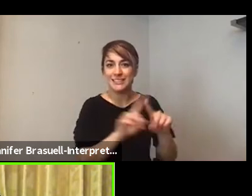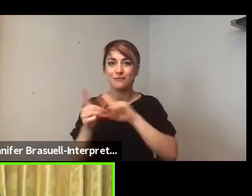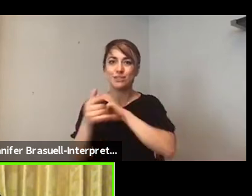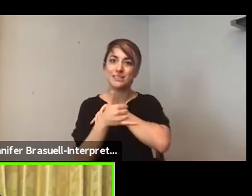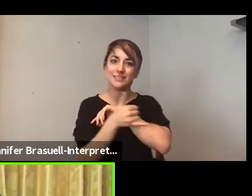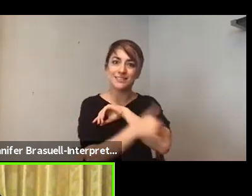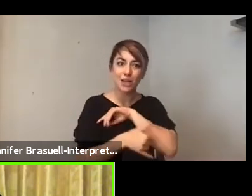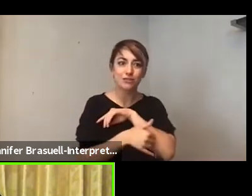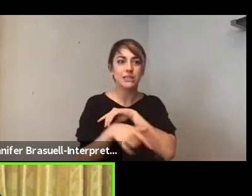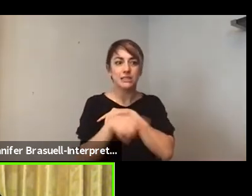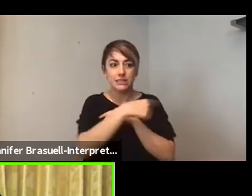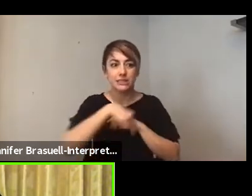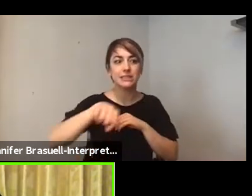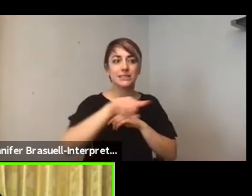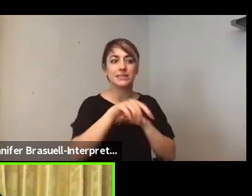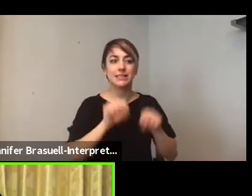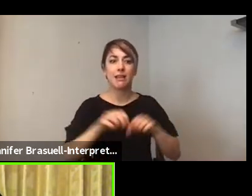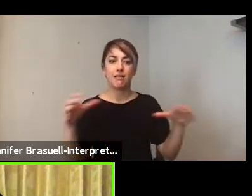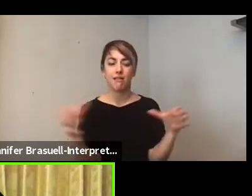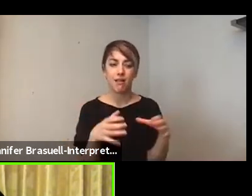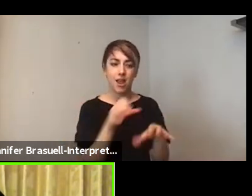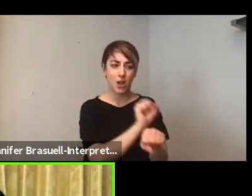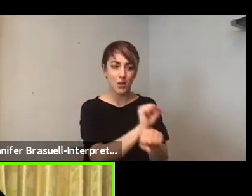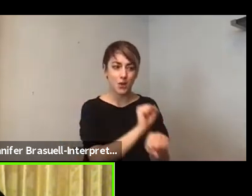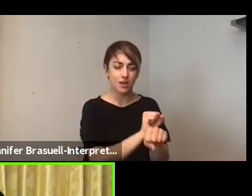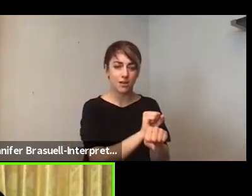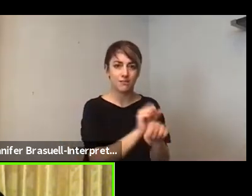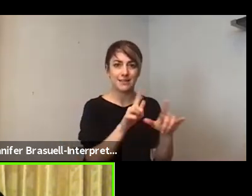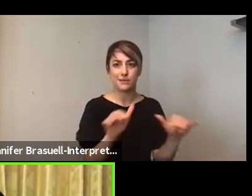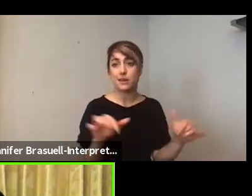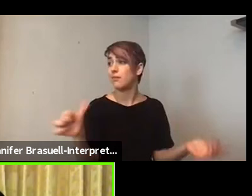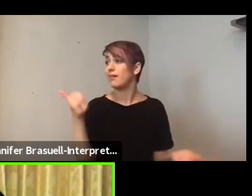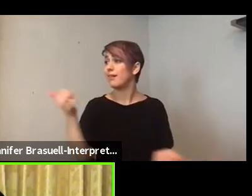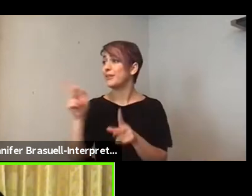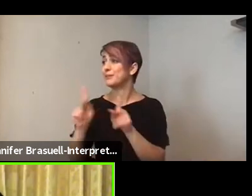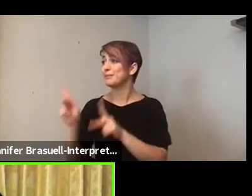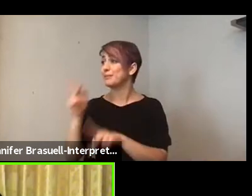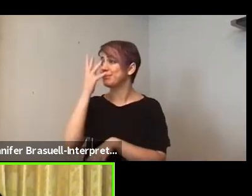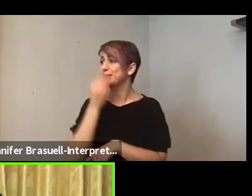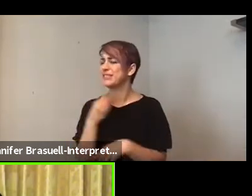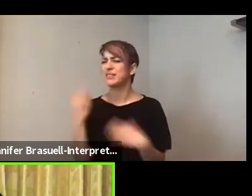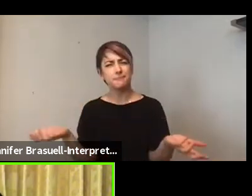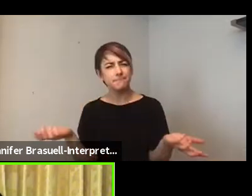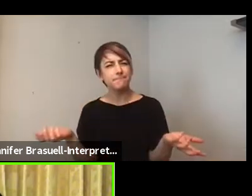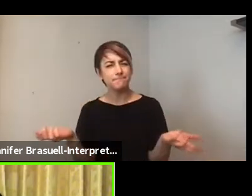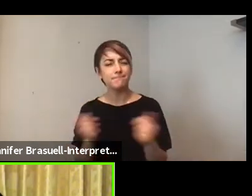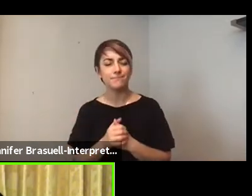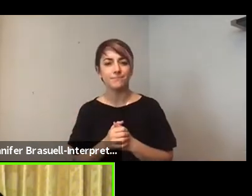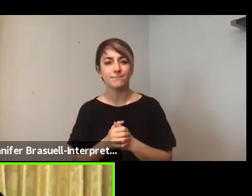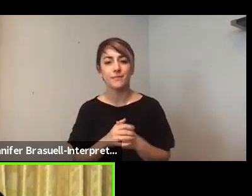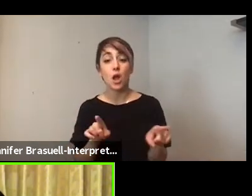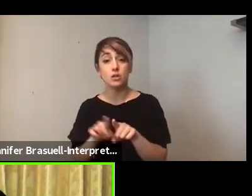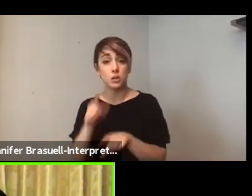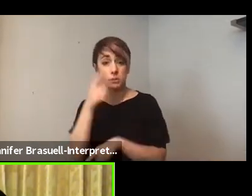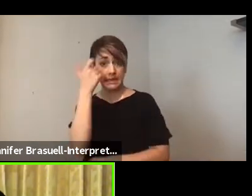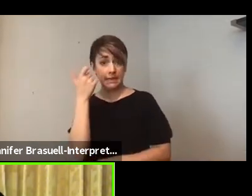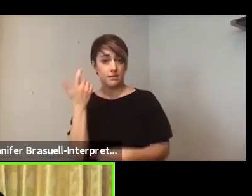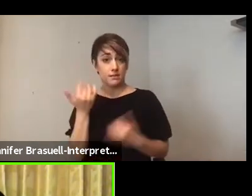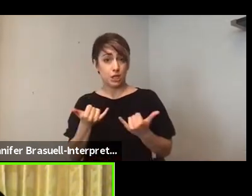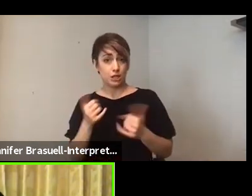I feel like we're still, and because of this situation, I feel that